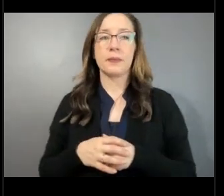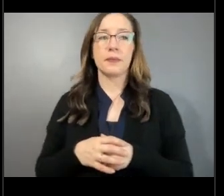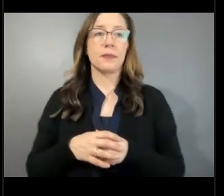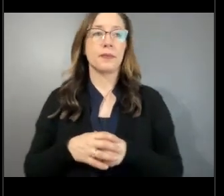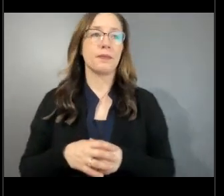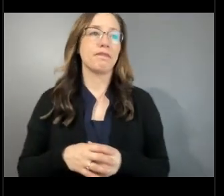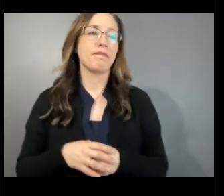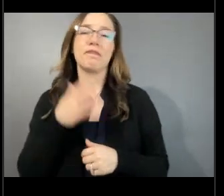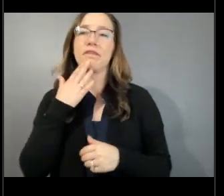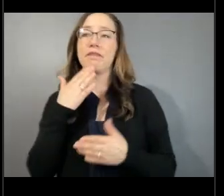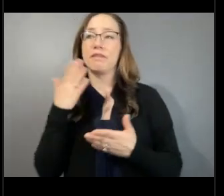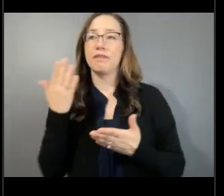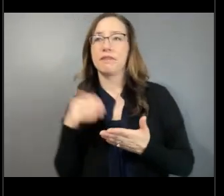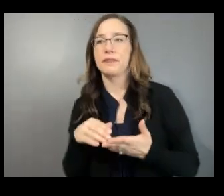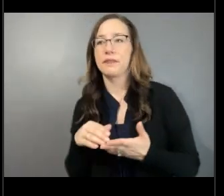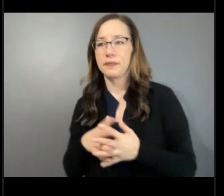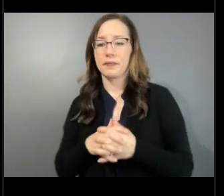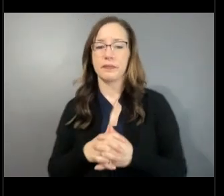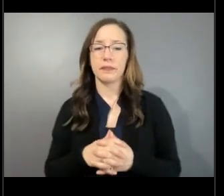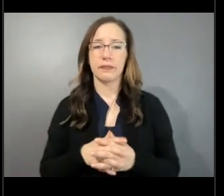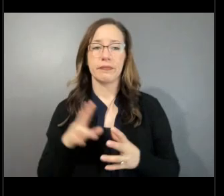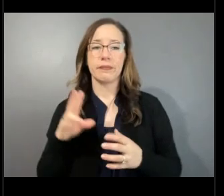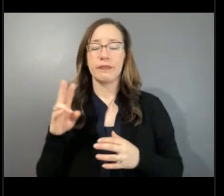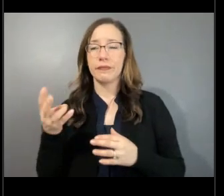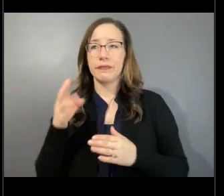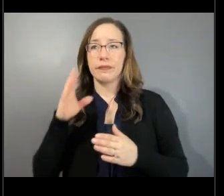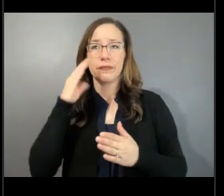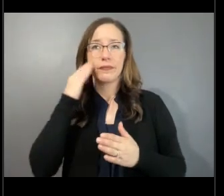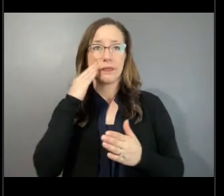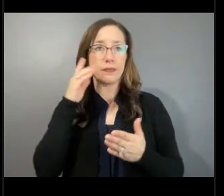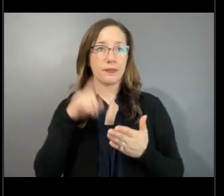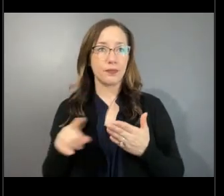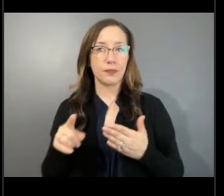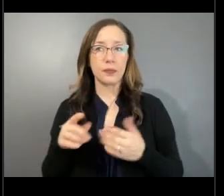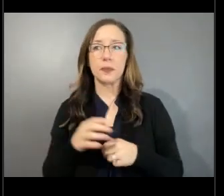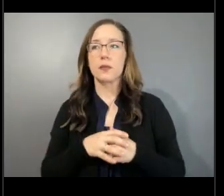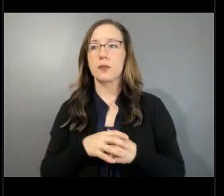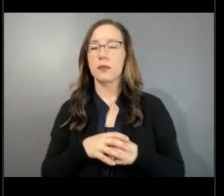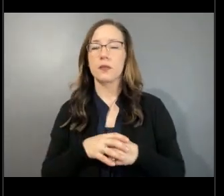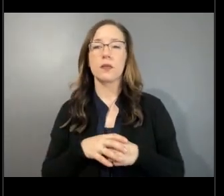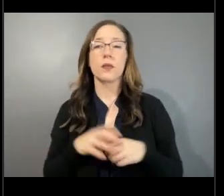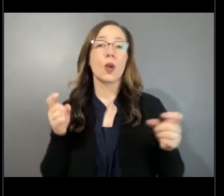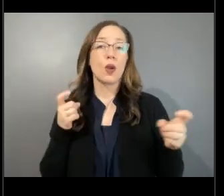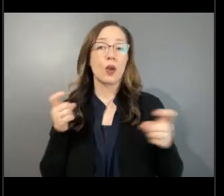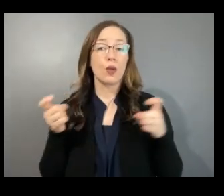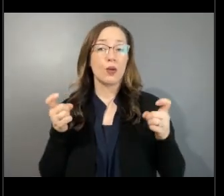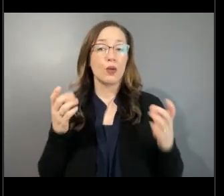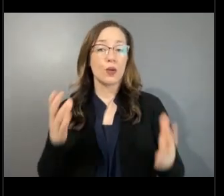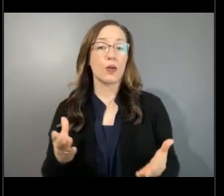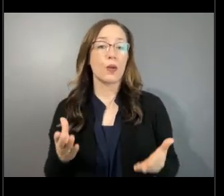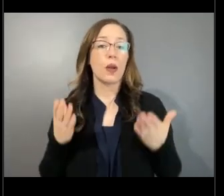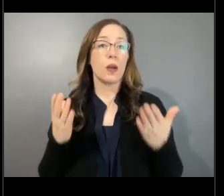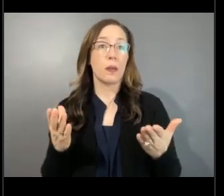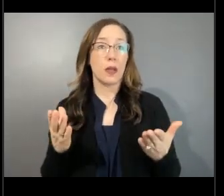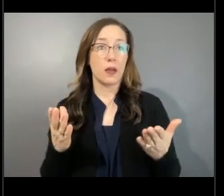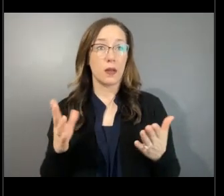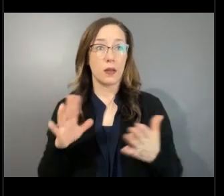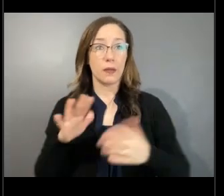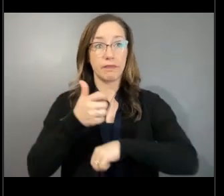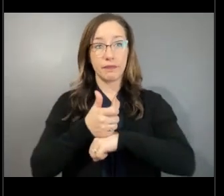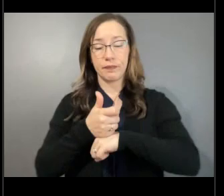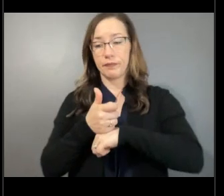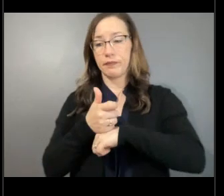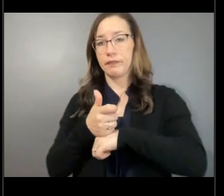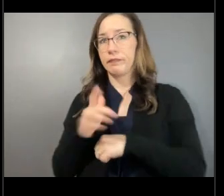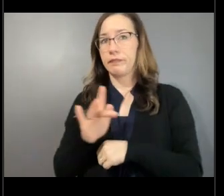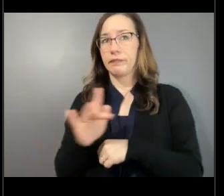Thanks again, Crystal. For our 7th knowledge check, controls are recommended to be placed at